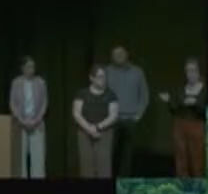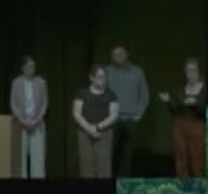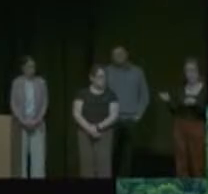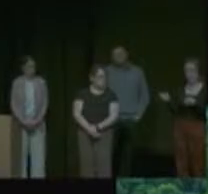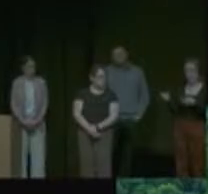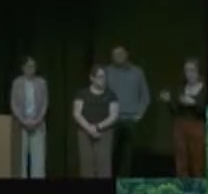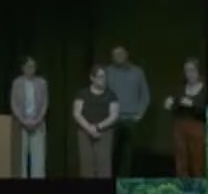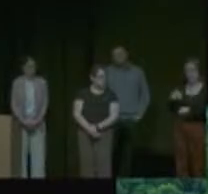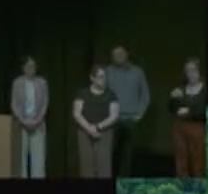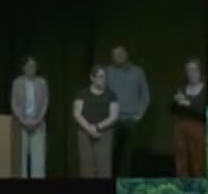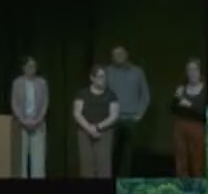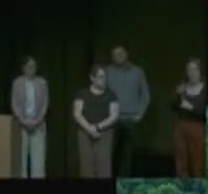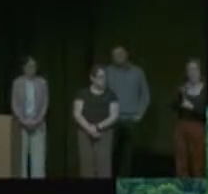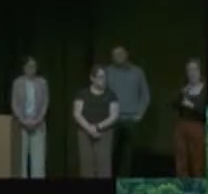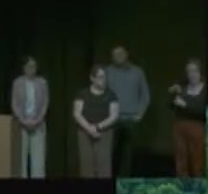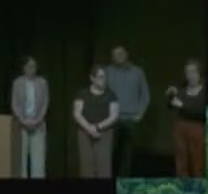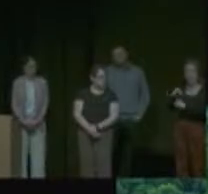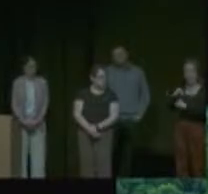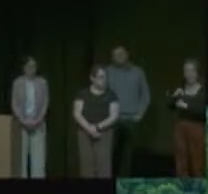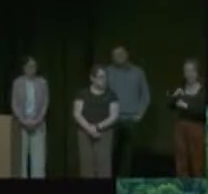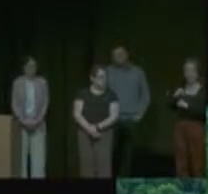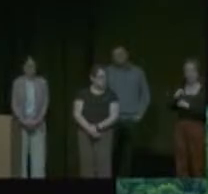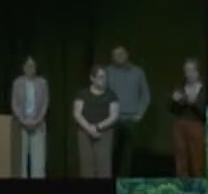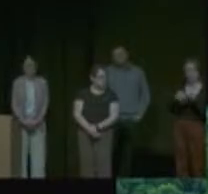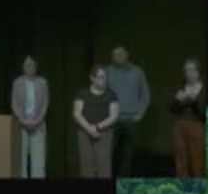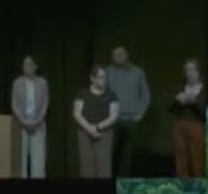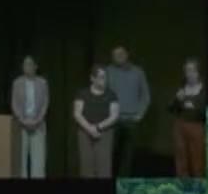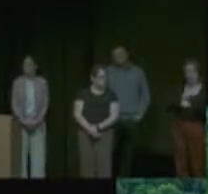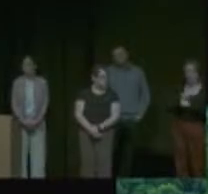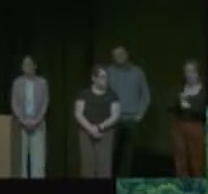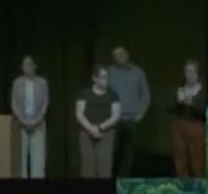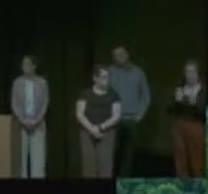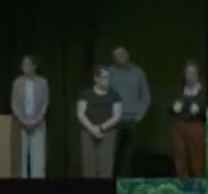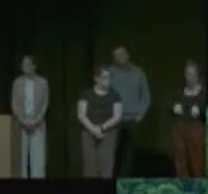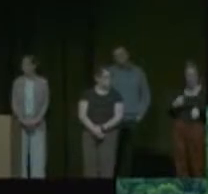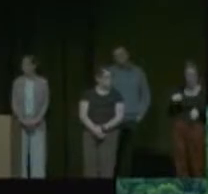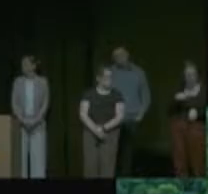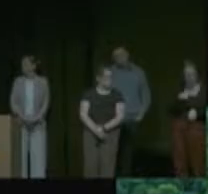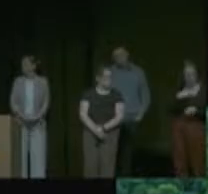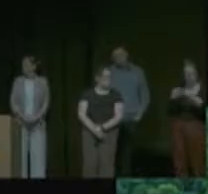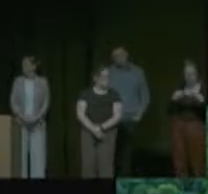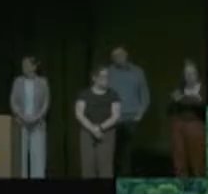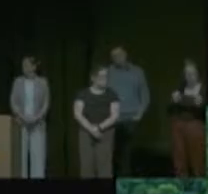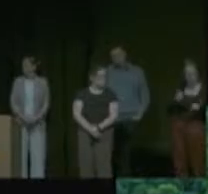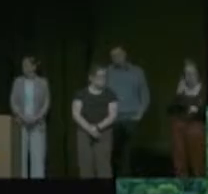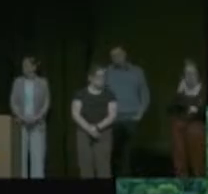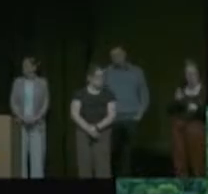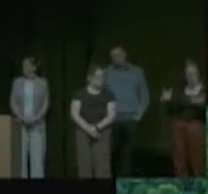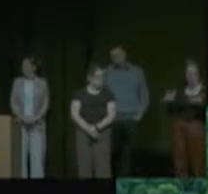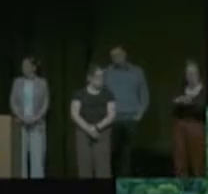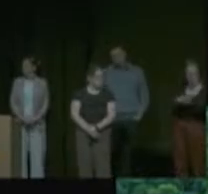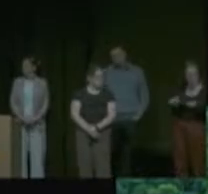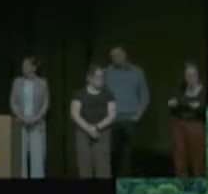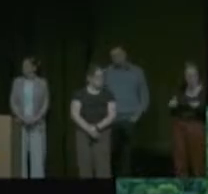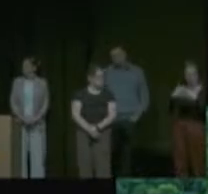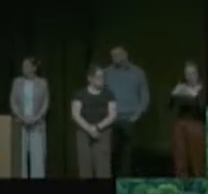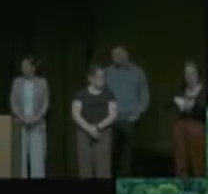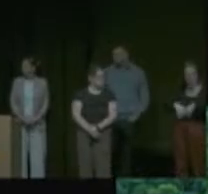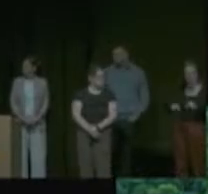installing cameras and streaming the work so we can watch the dredging and the demolition of the dam?